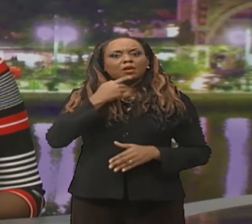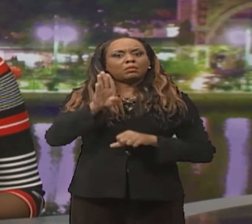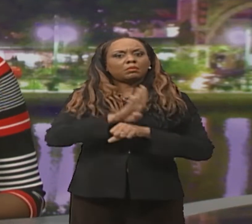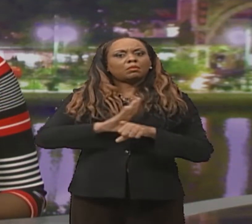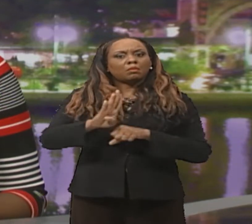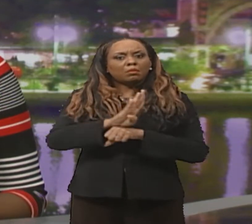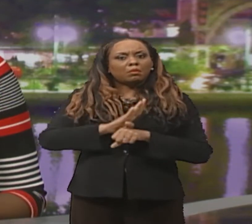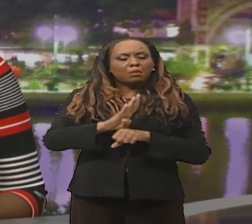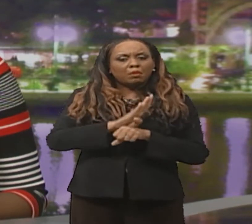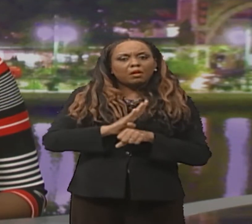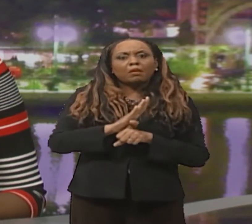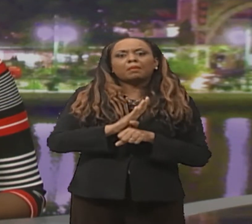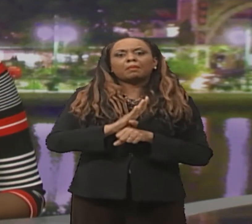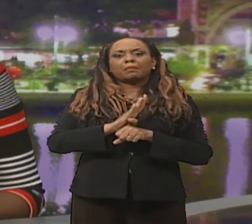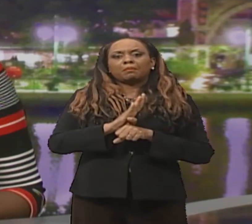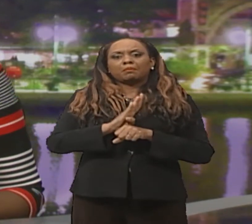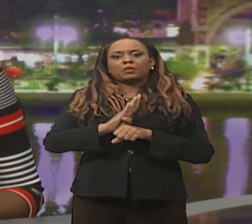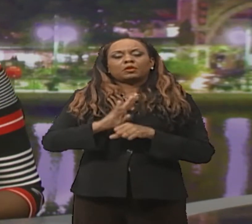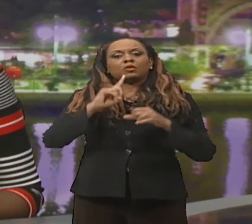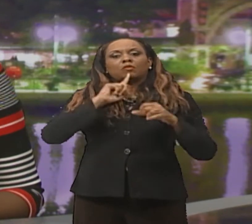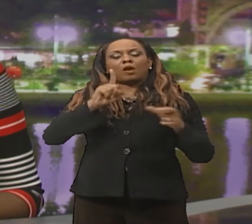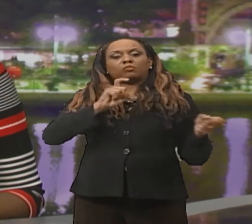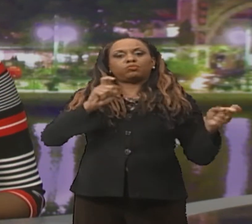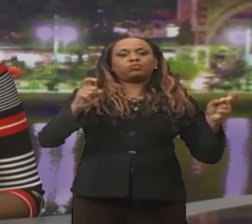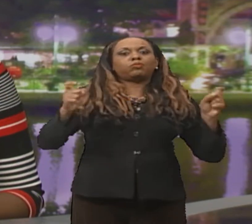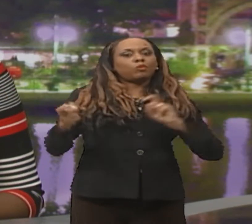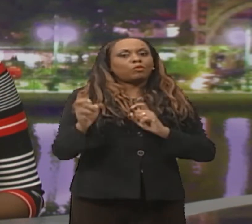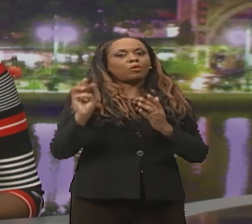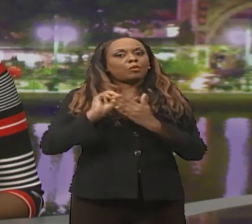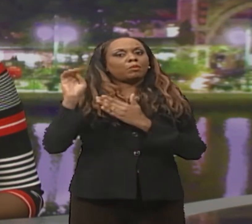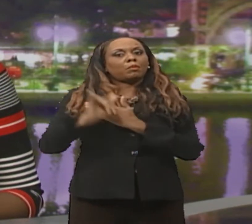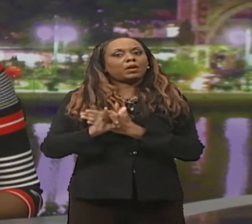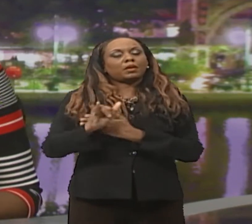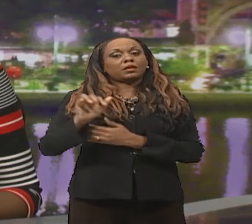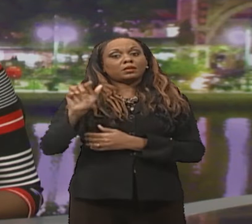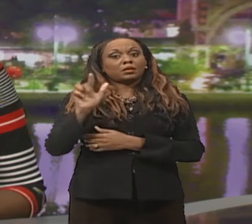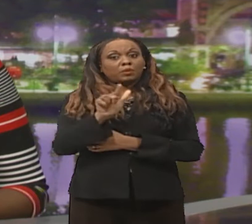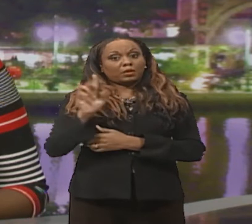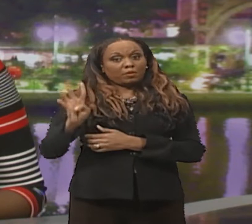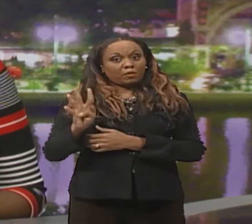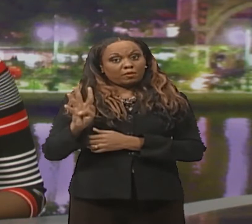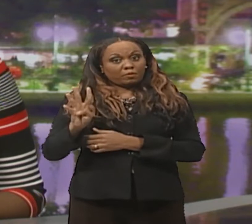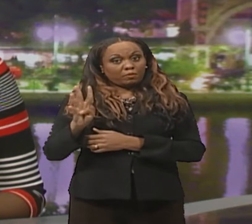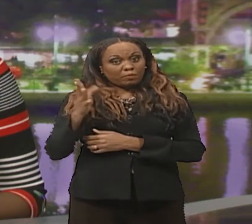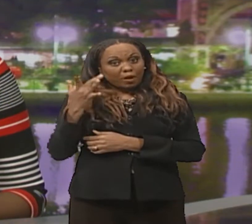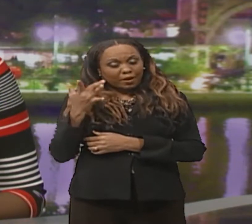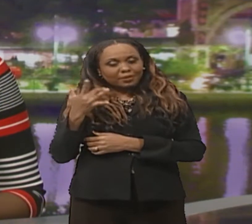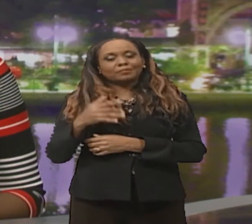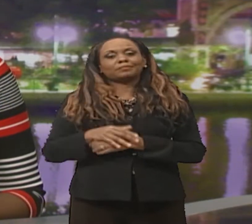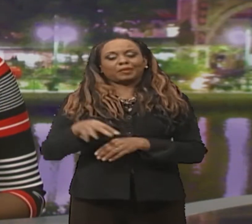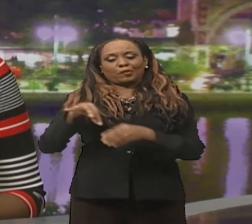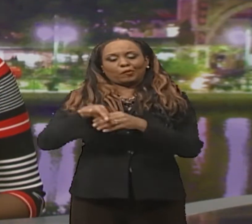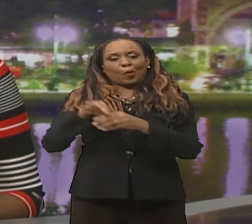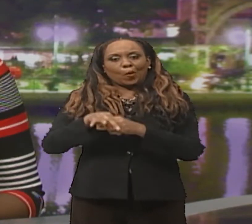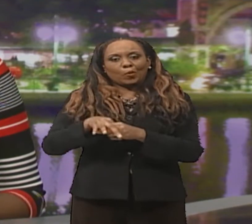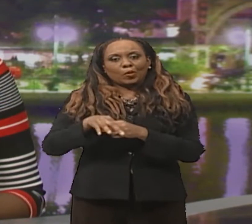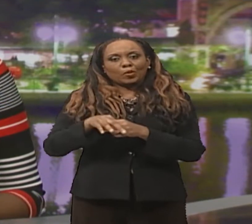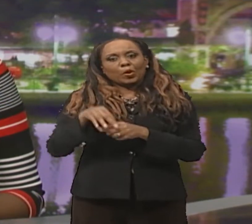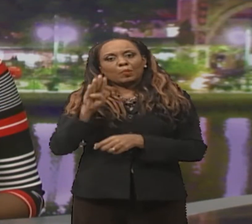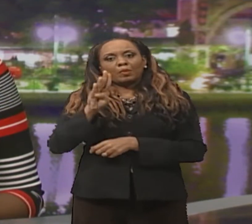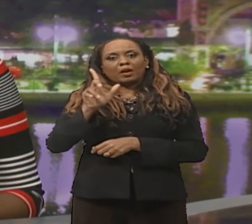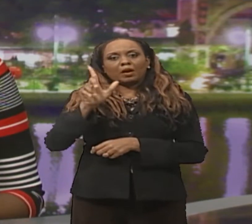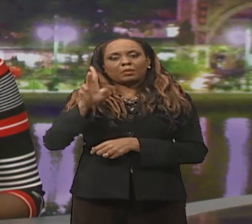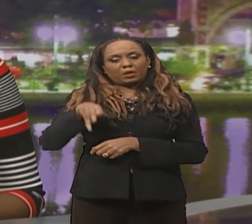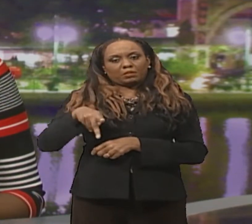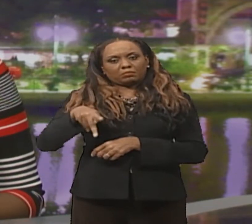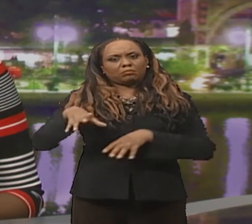was saved by the people on May 24th when they voted in the Barbados Labour Party. He says when the BLP came to power, that was